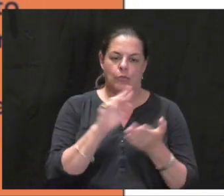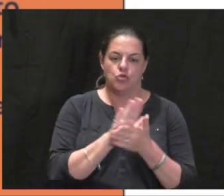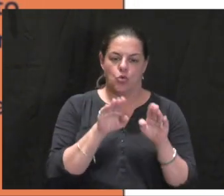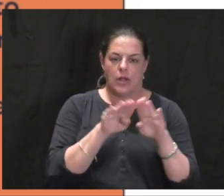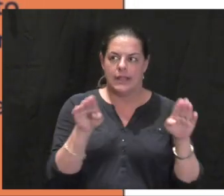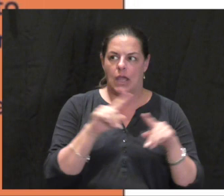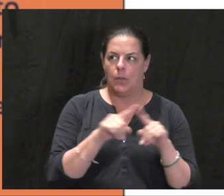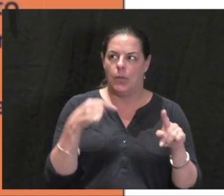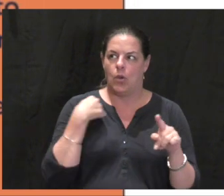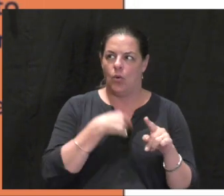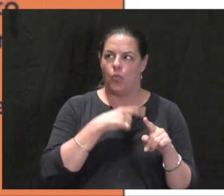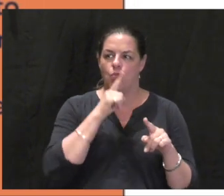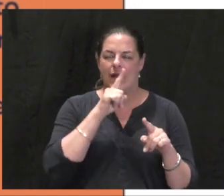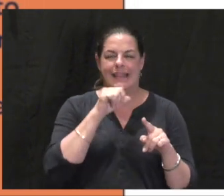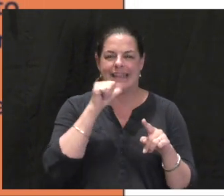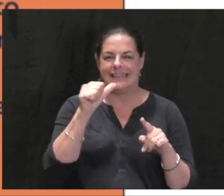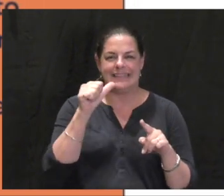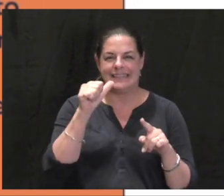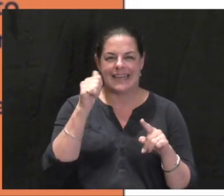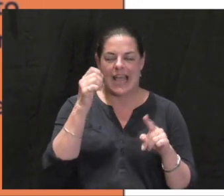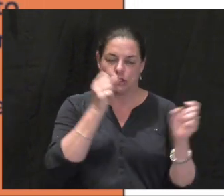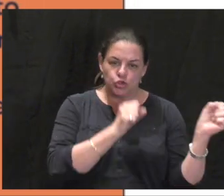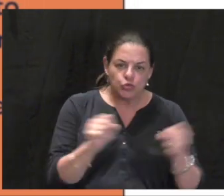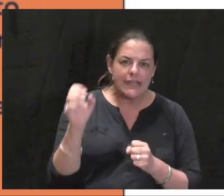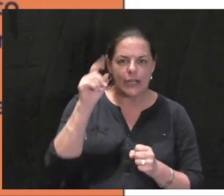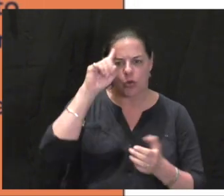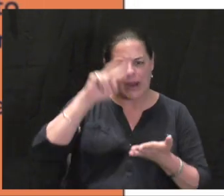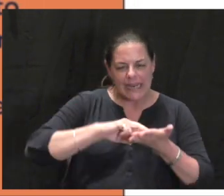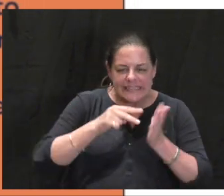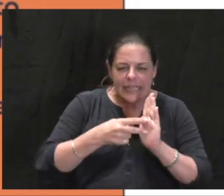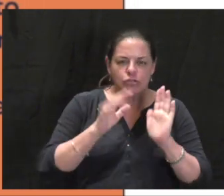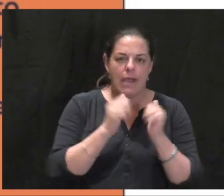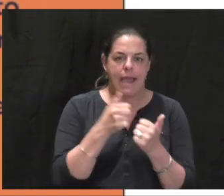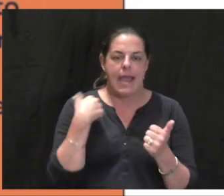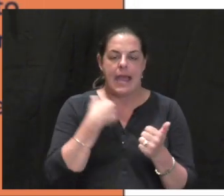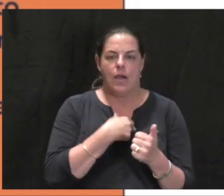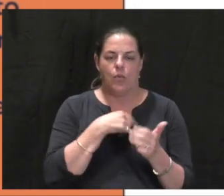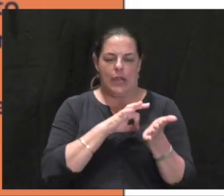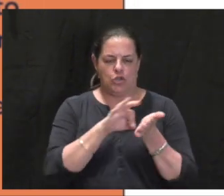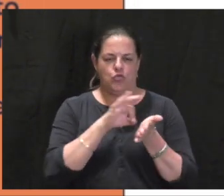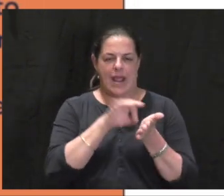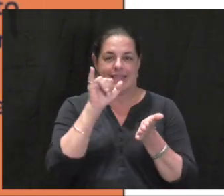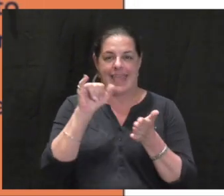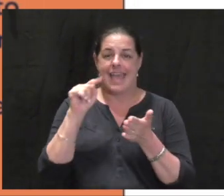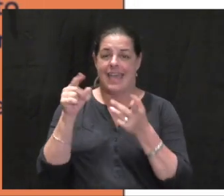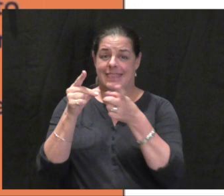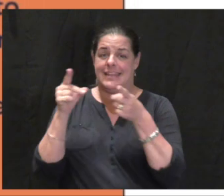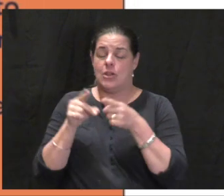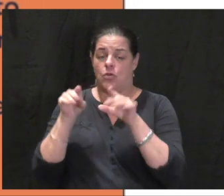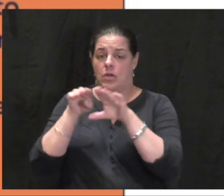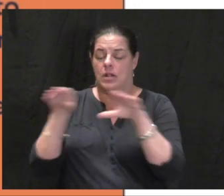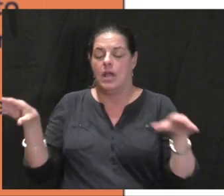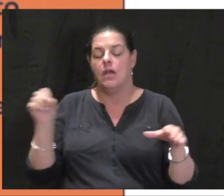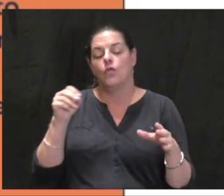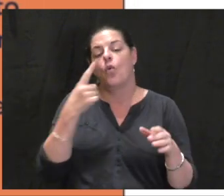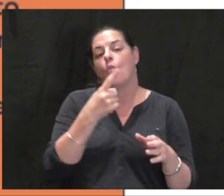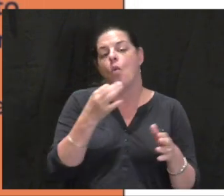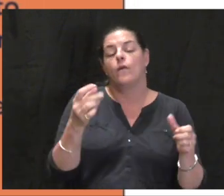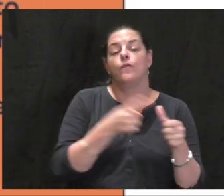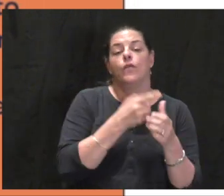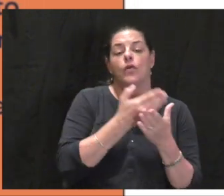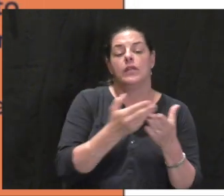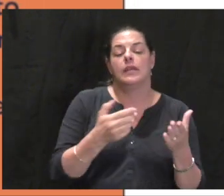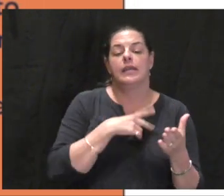was I built out an online exit interview questionnaire. And so 4 times a month, we send out an email survey to folks who have